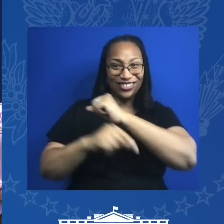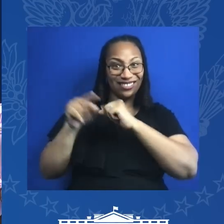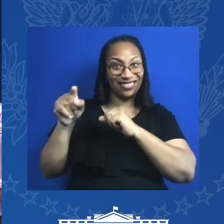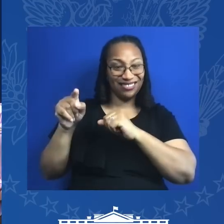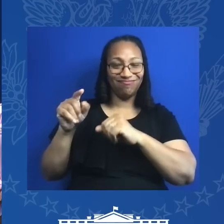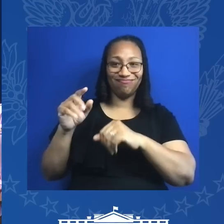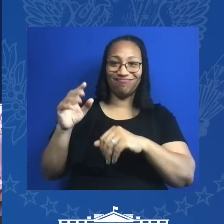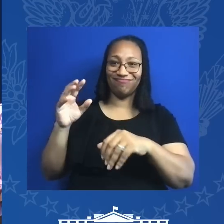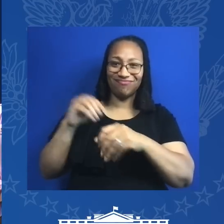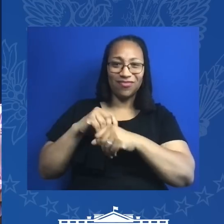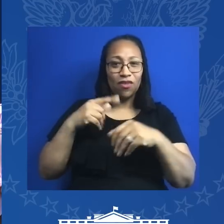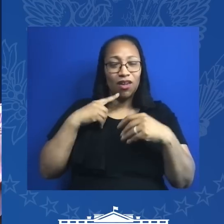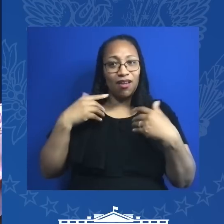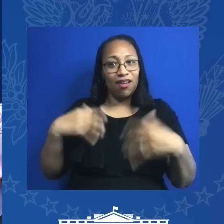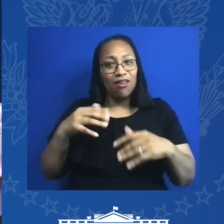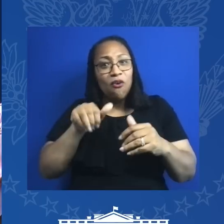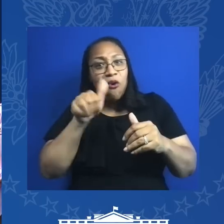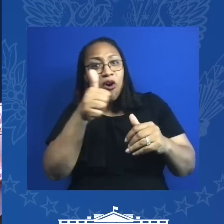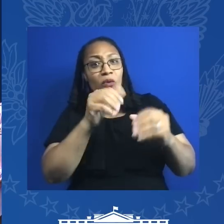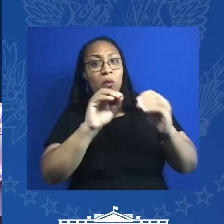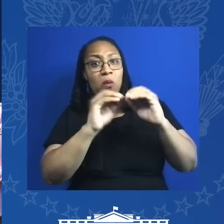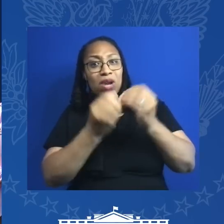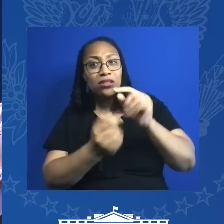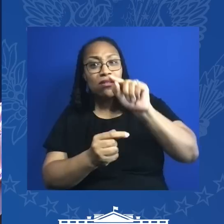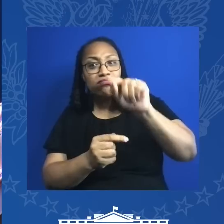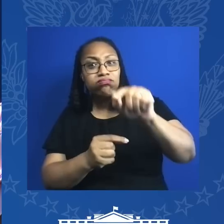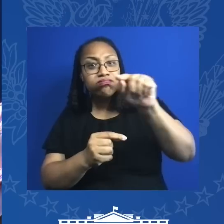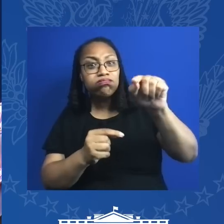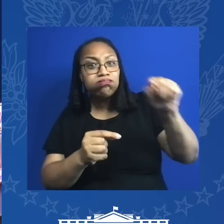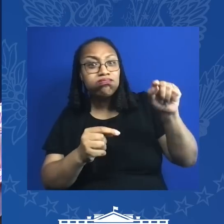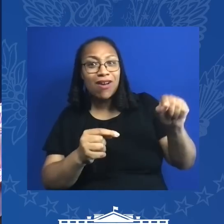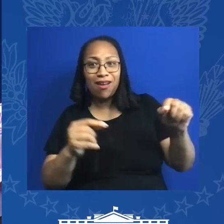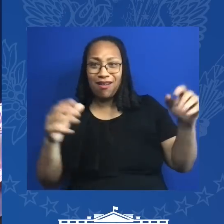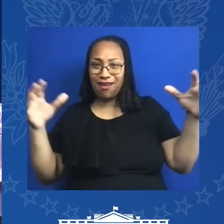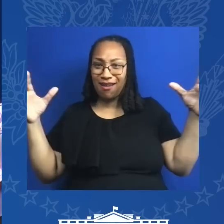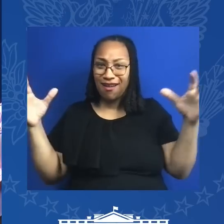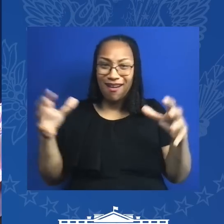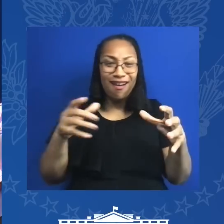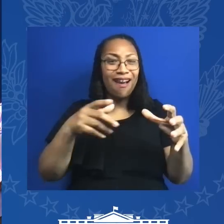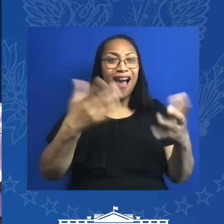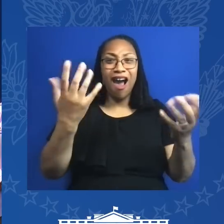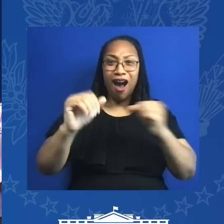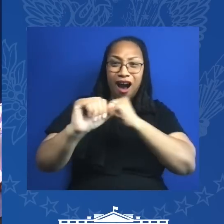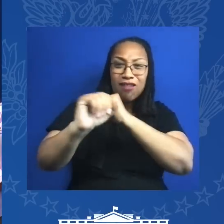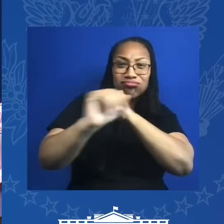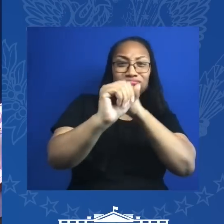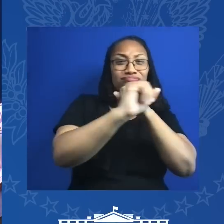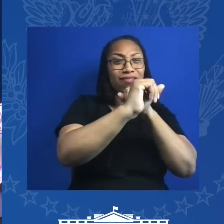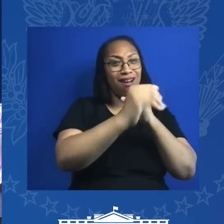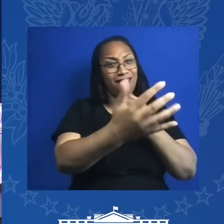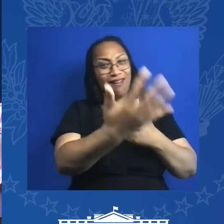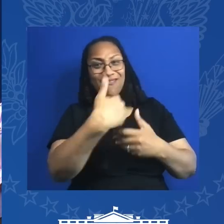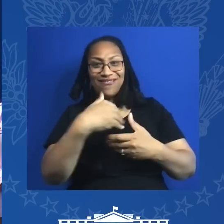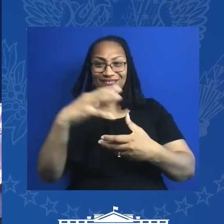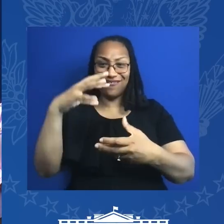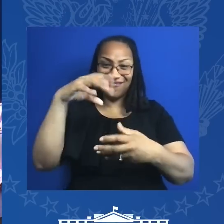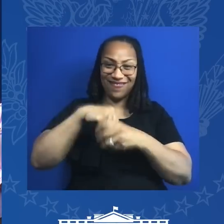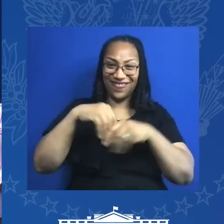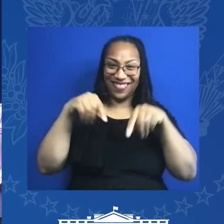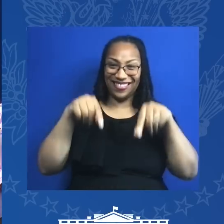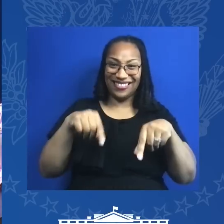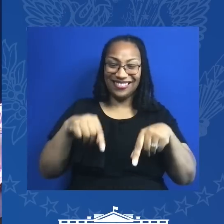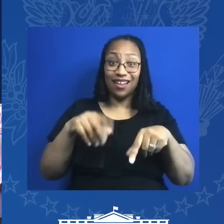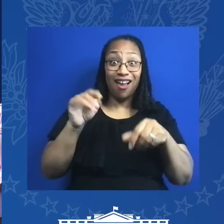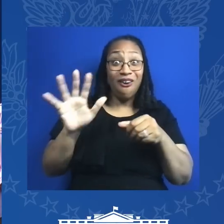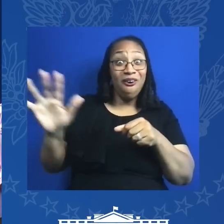to bring hundreds of families together from across our country. It's such an honor to be here with all